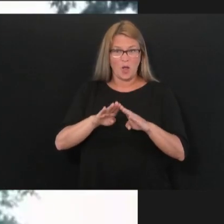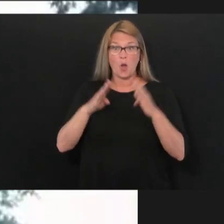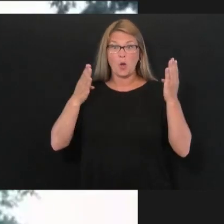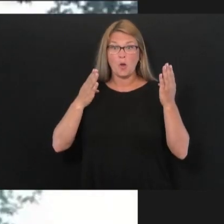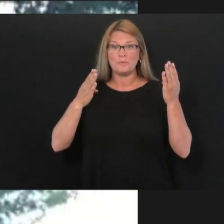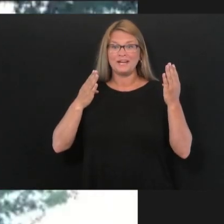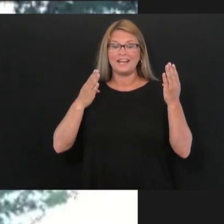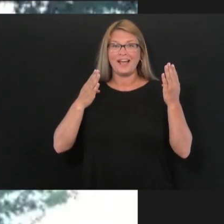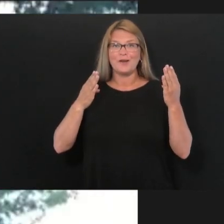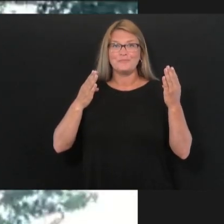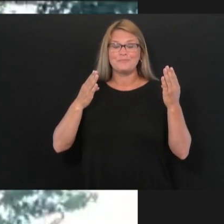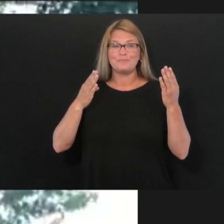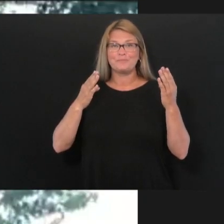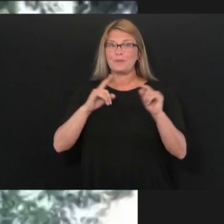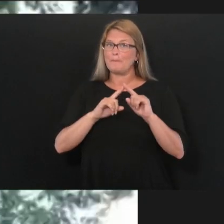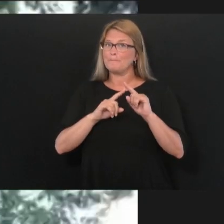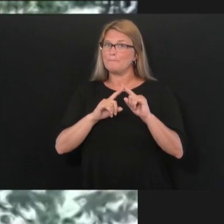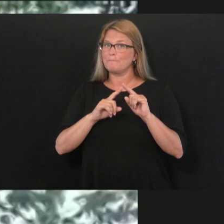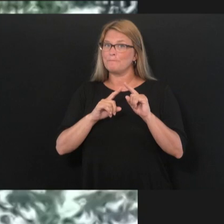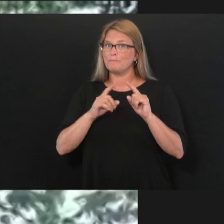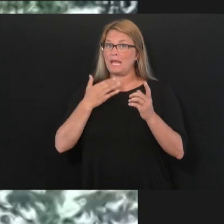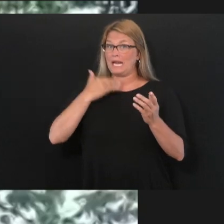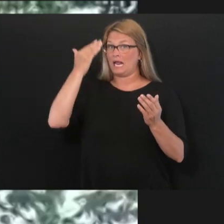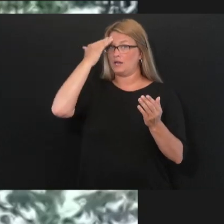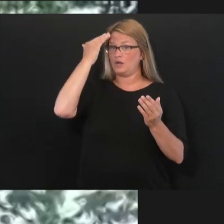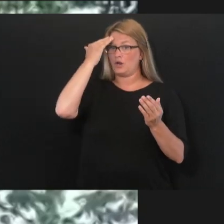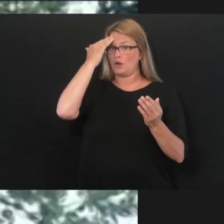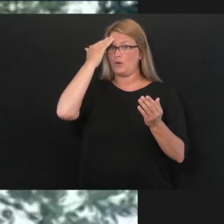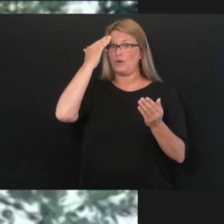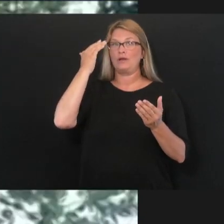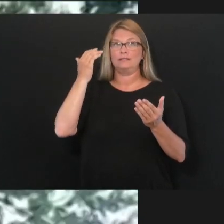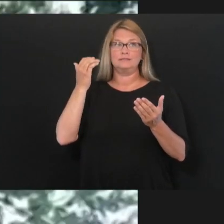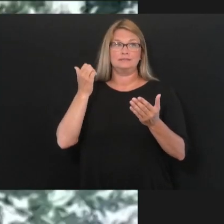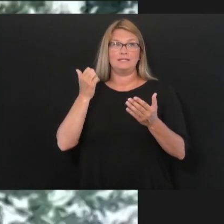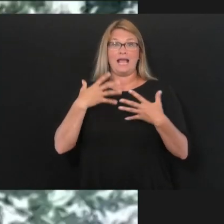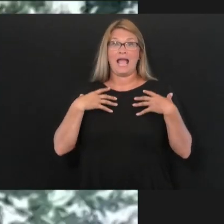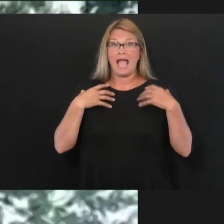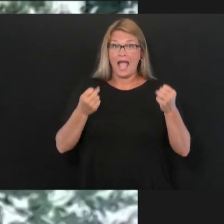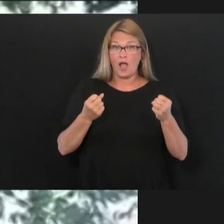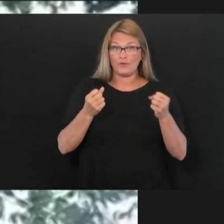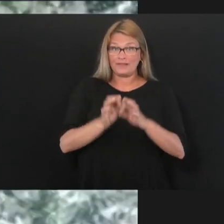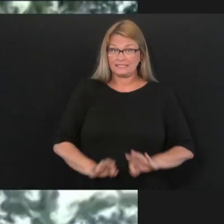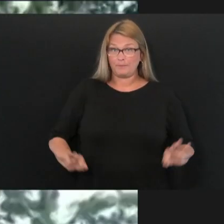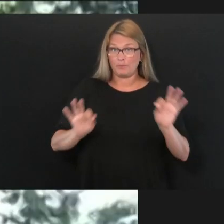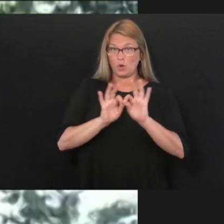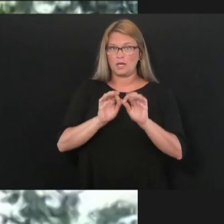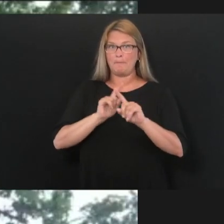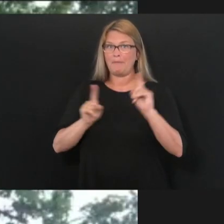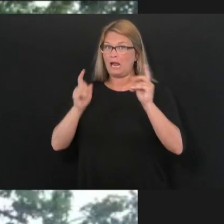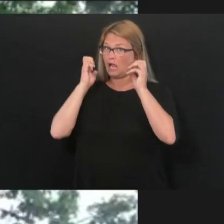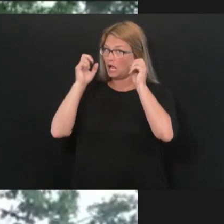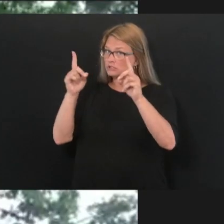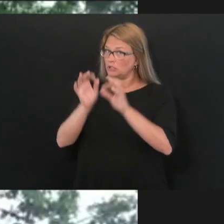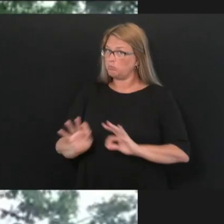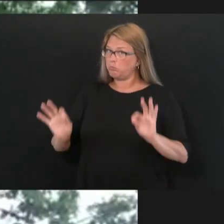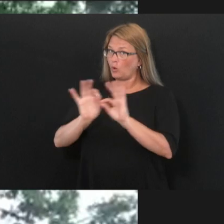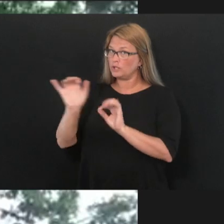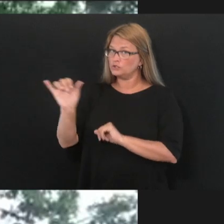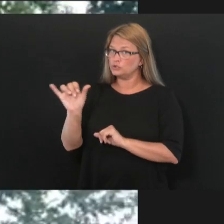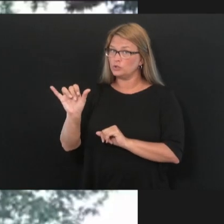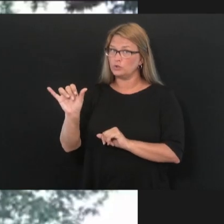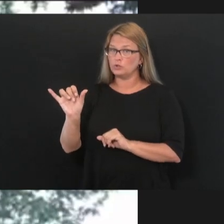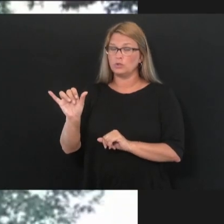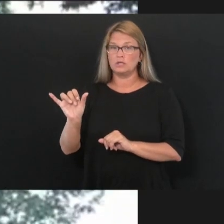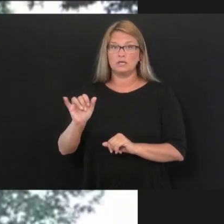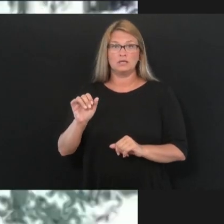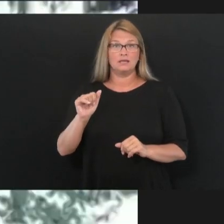unconventional. I know health is obviously the top priority, but education is too. If kids are going to school in fragmented